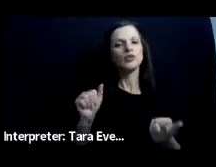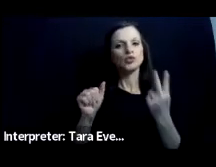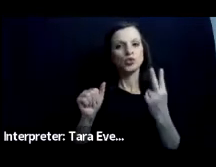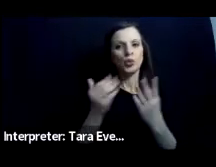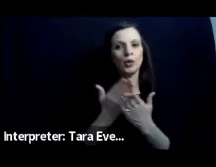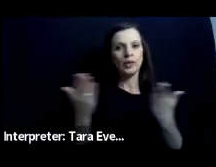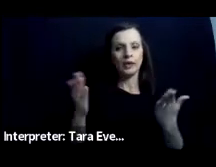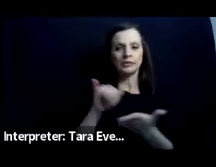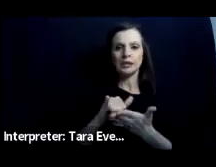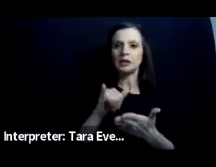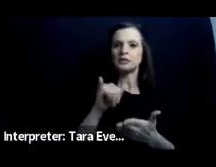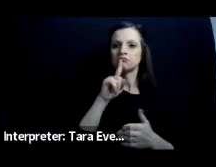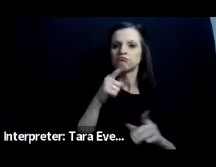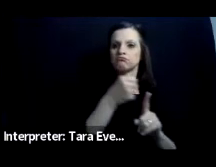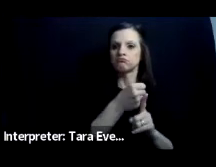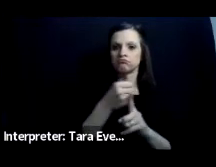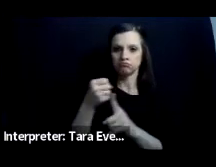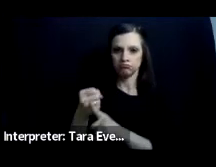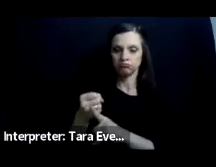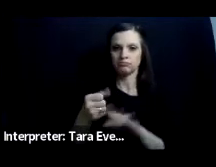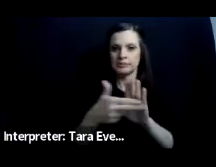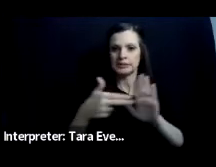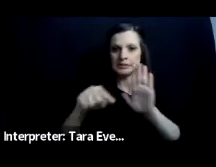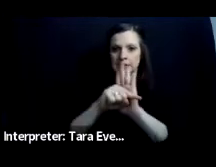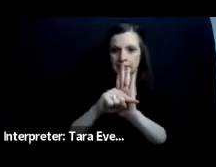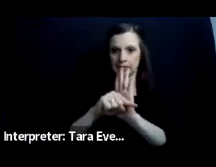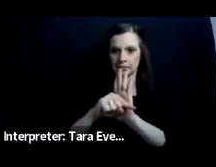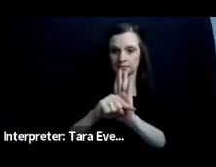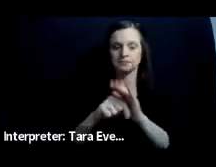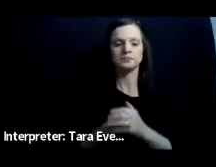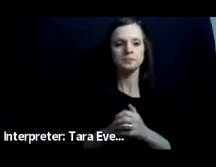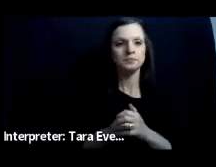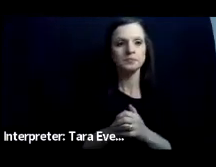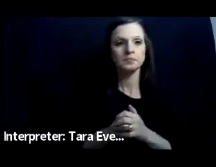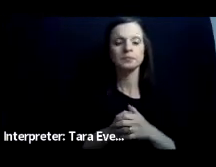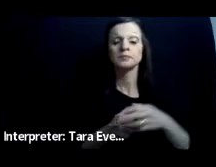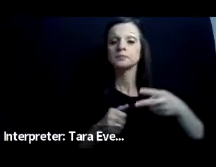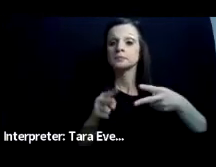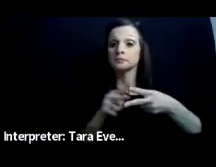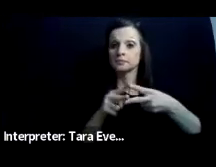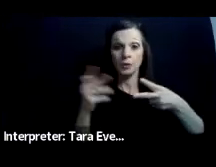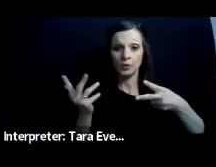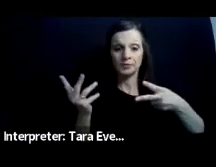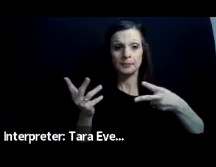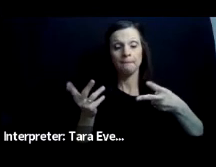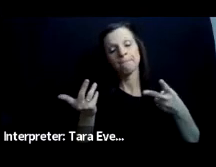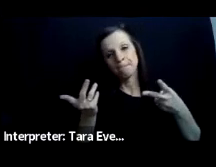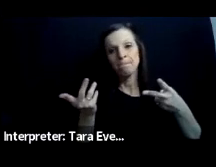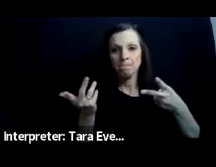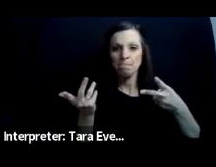impact stigma, whether something is stigmatized or not stigmatized. And those 2 things are